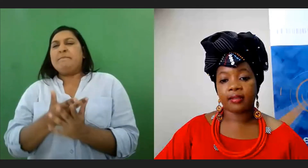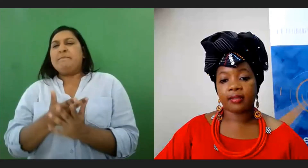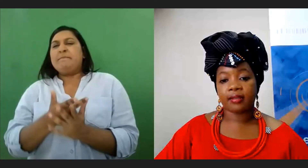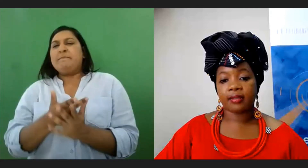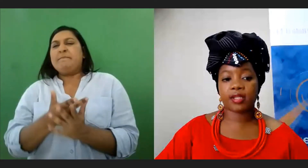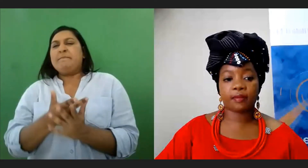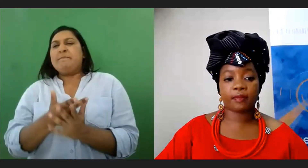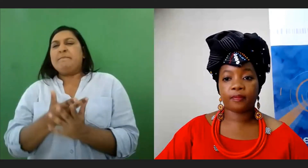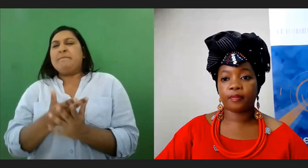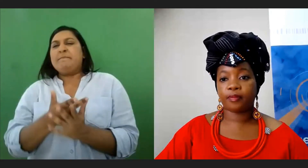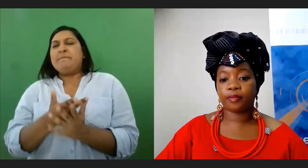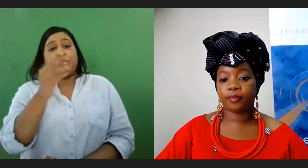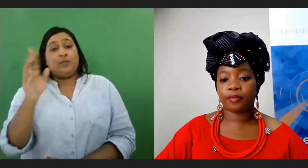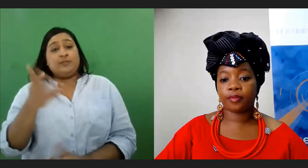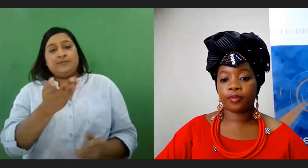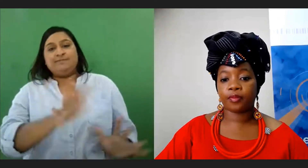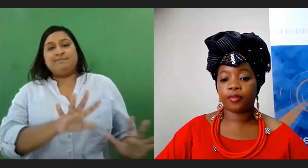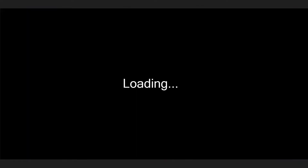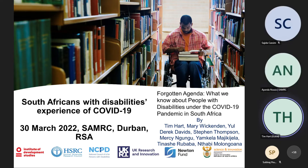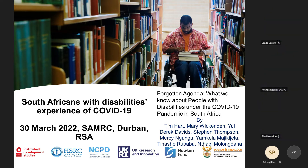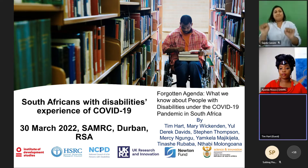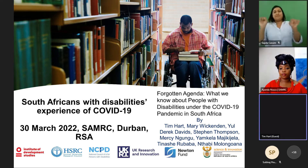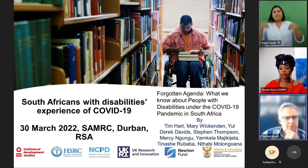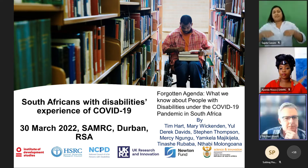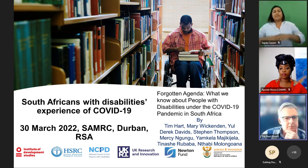Over to you, Dr. Tim.